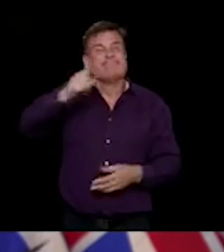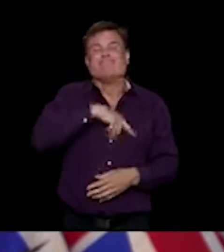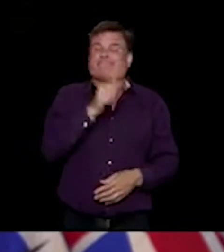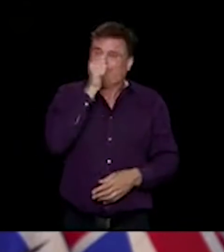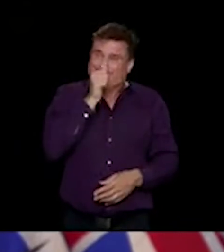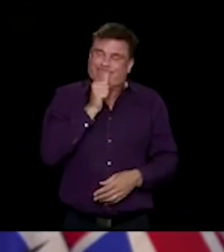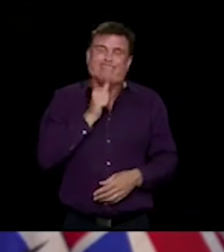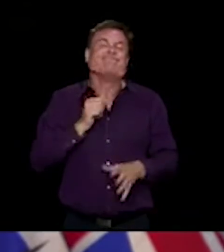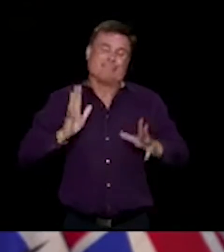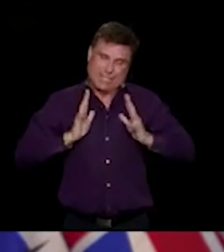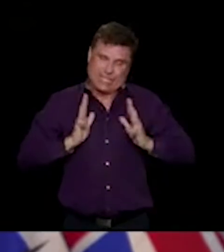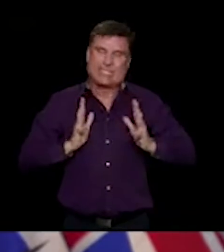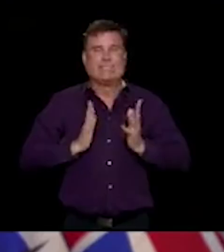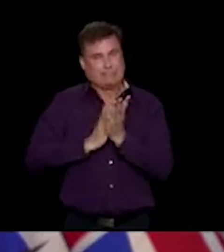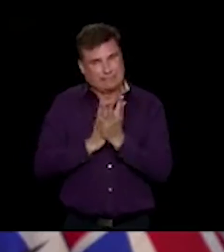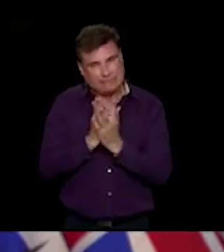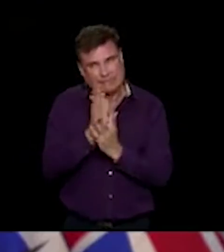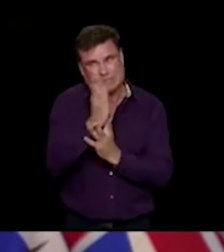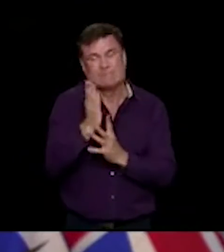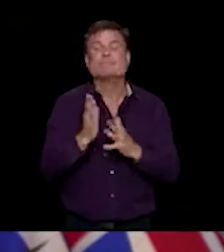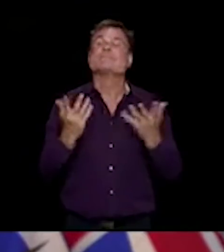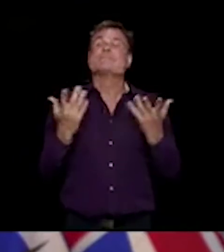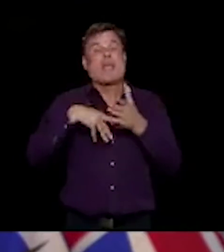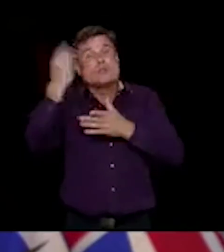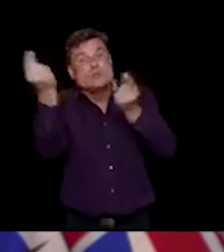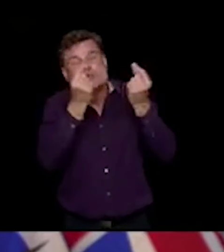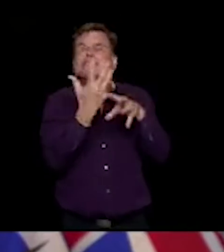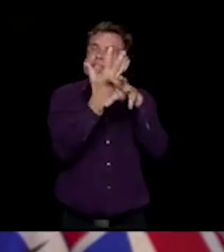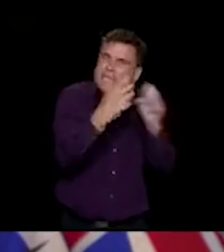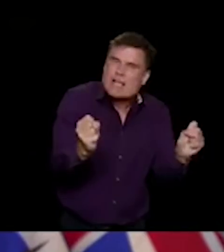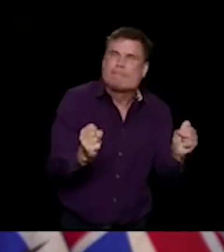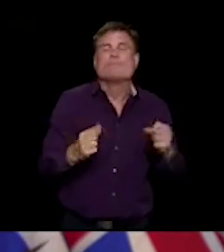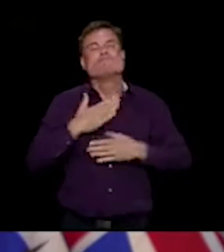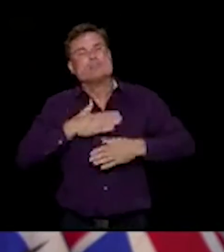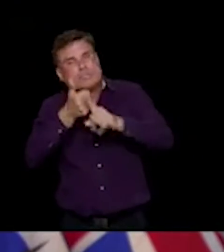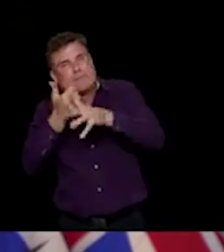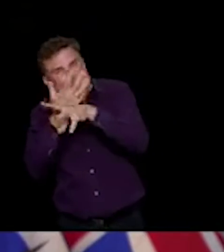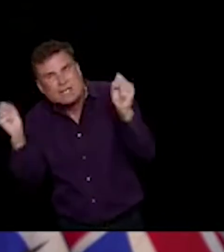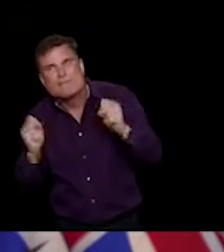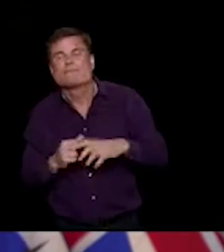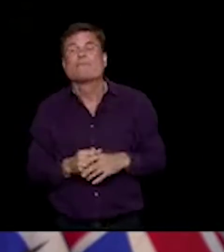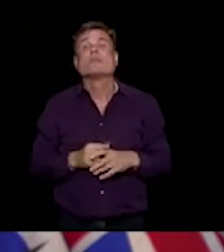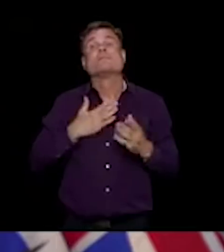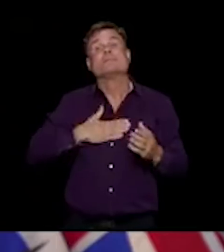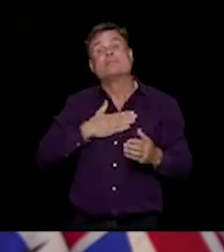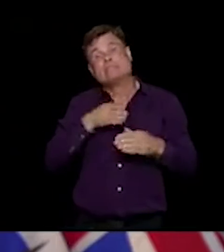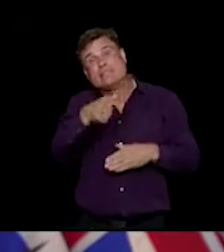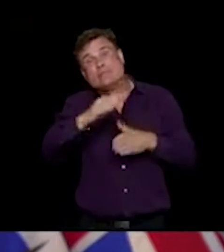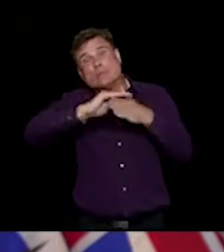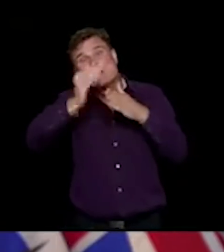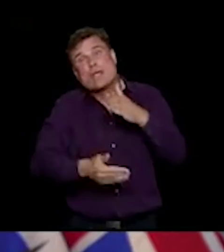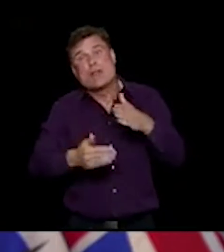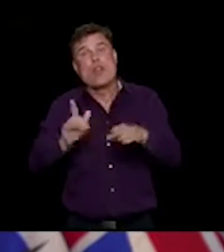safe. Let's make this long weekend a different one than what we saw in early July. Whether you are 15, 25, or